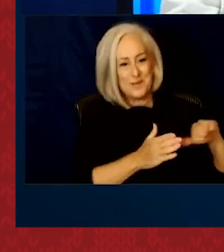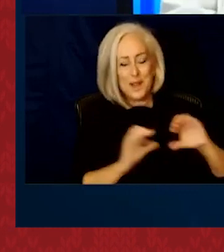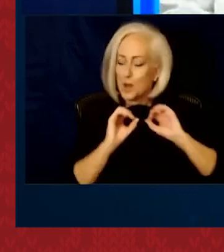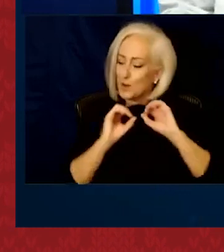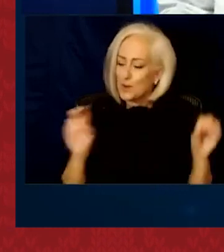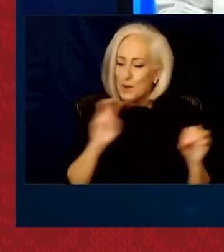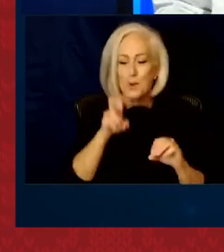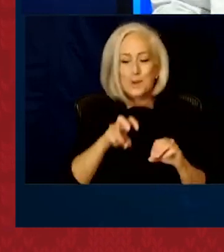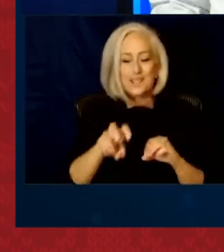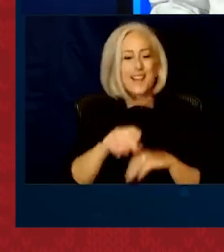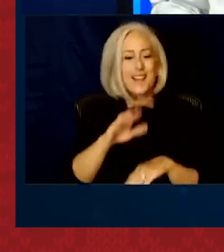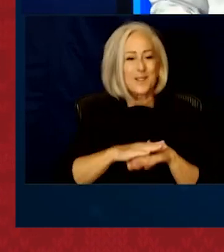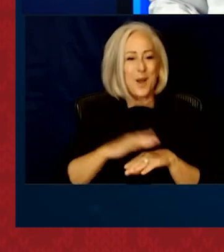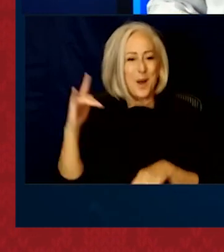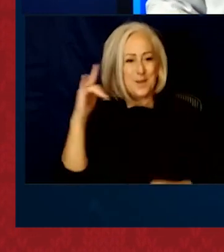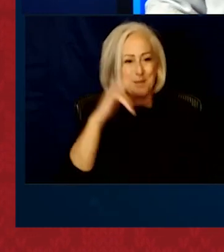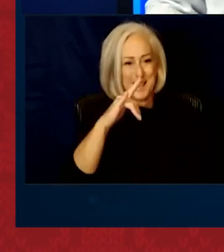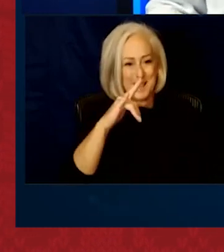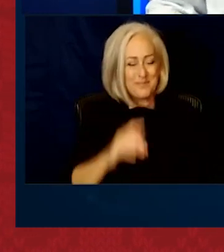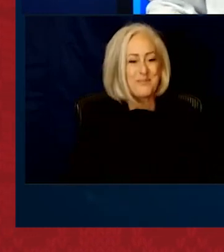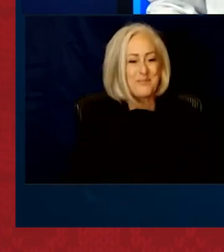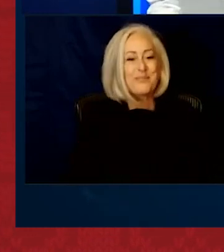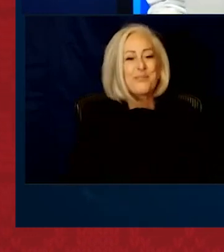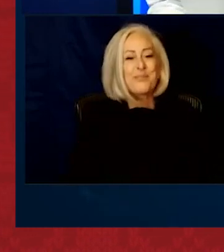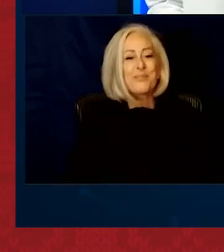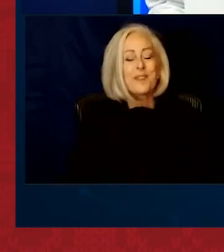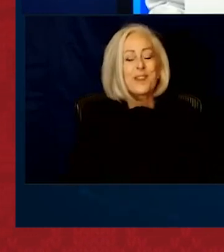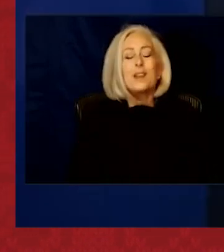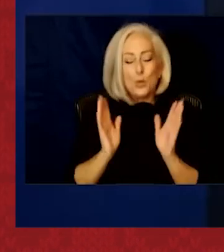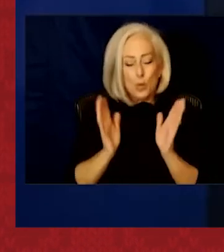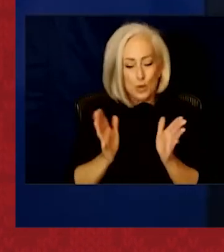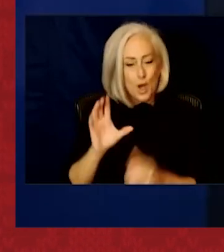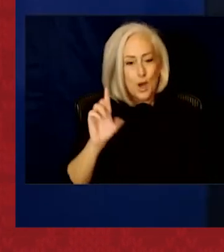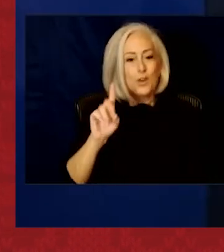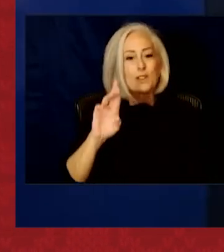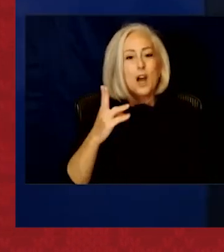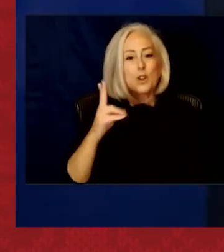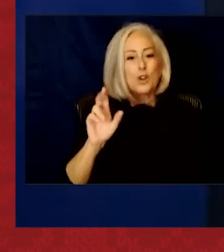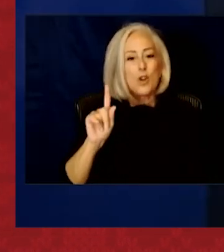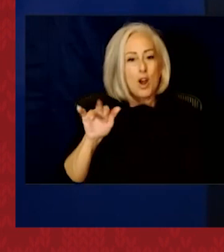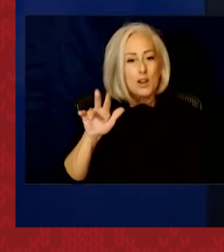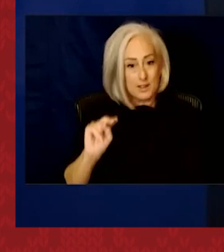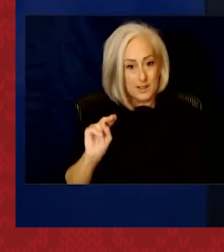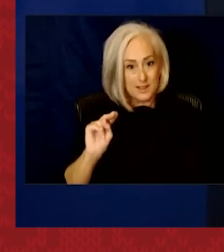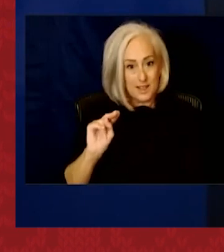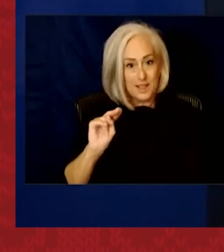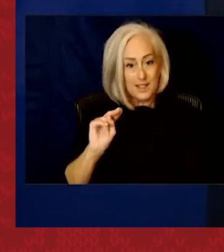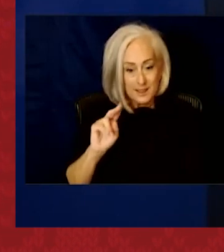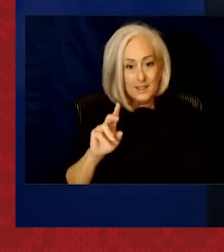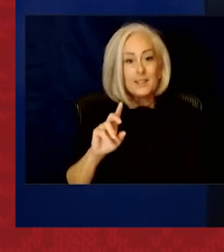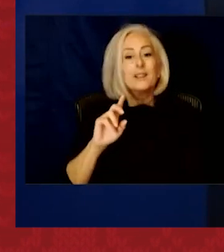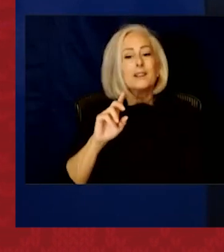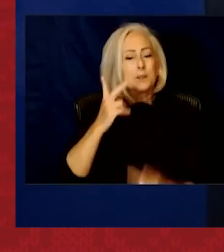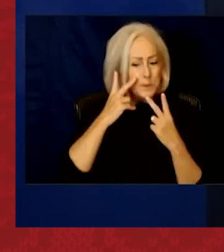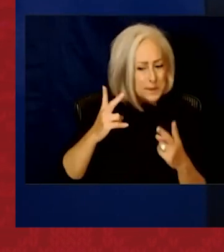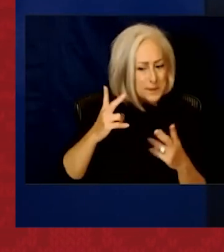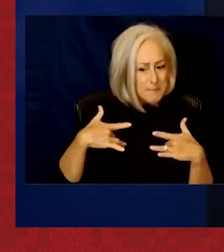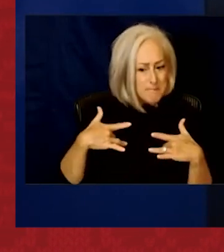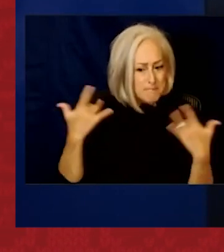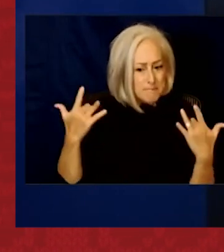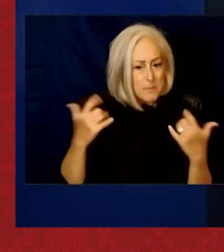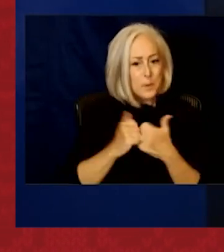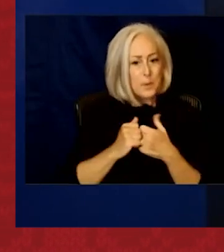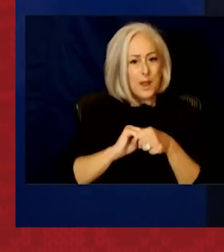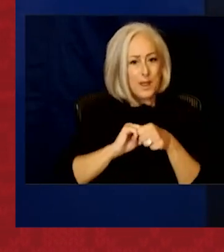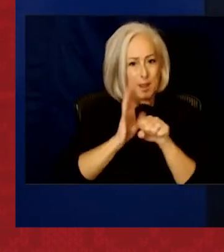Of course, we'll also be checking in with Dr. Dana Hawkinson, Medical Director of Infection Prevention and Control, to see if we're making any headway on our COVID